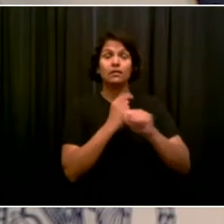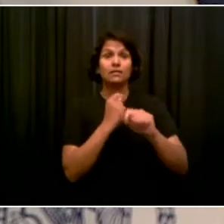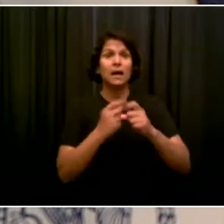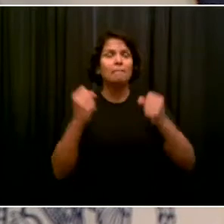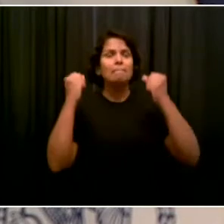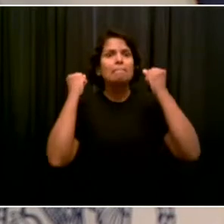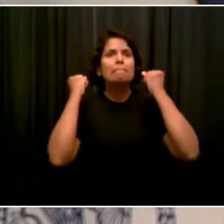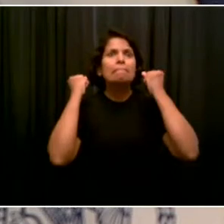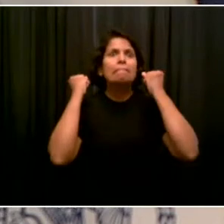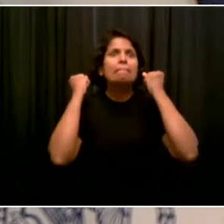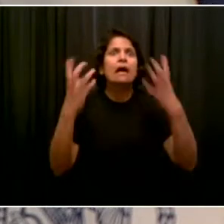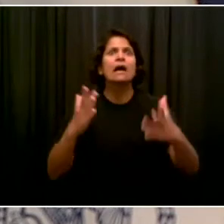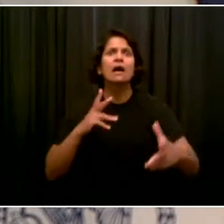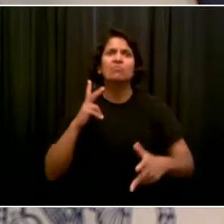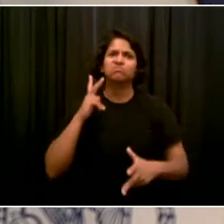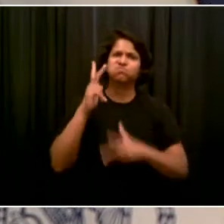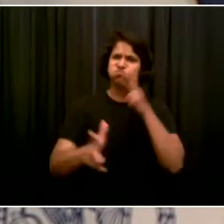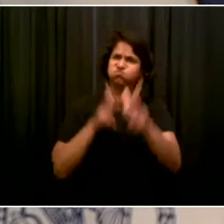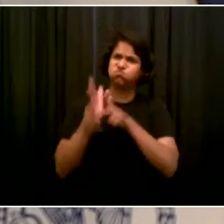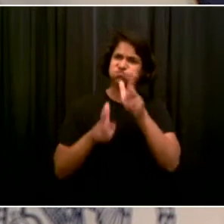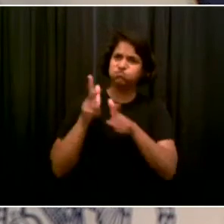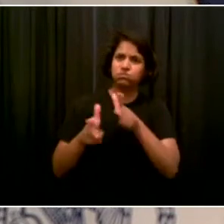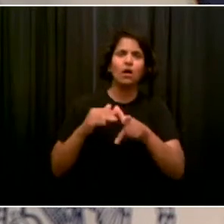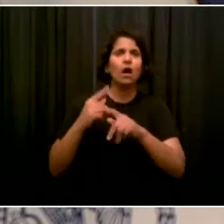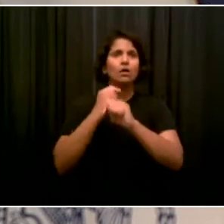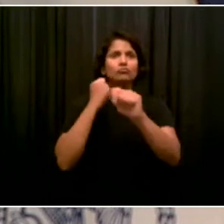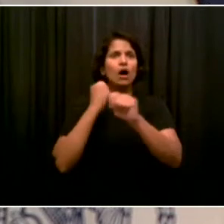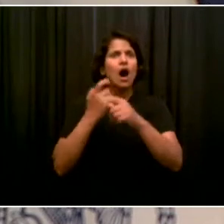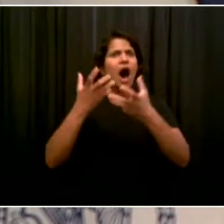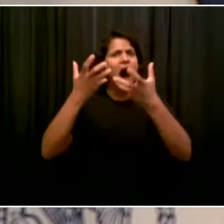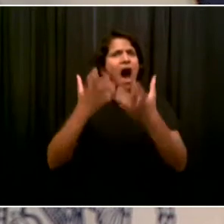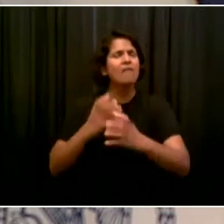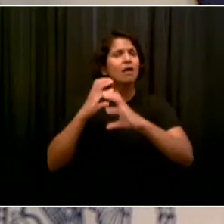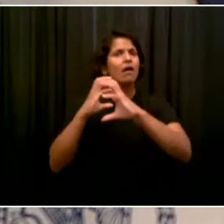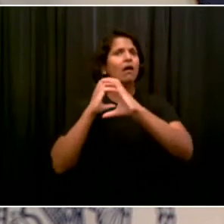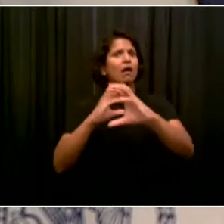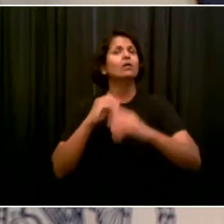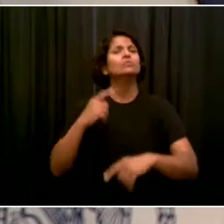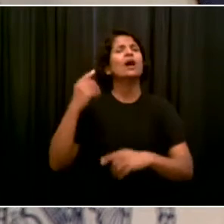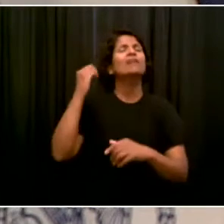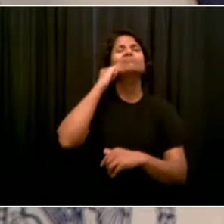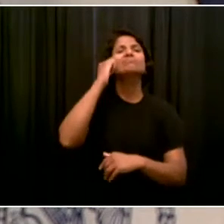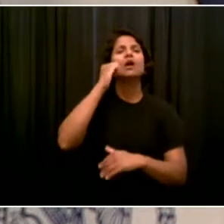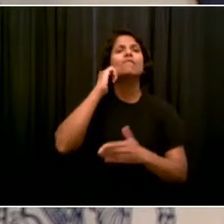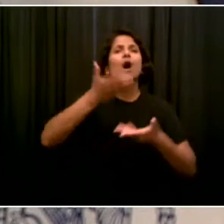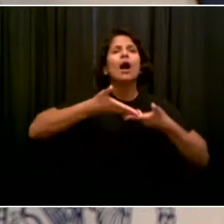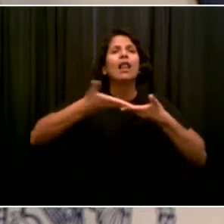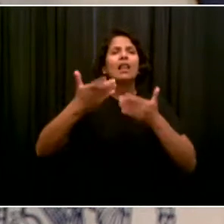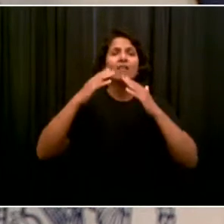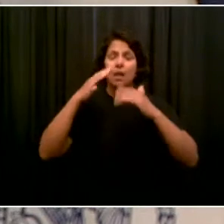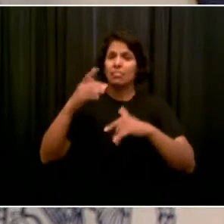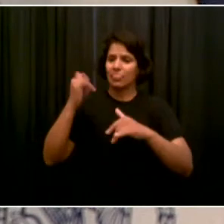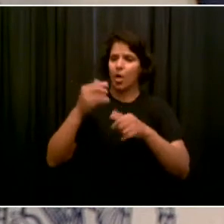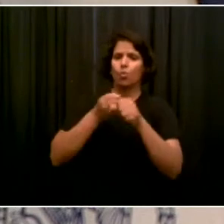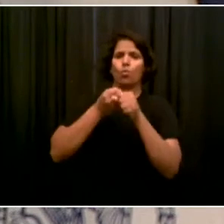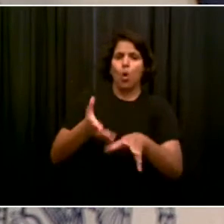but for life in the city. A vision of how to move away from truck traffic and move things around New York